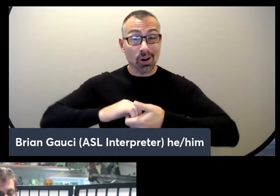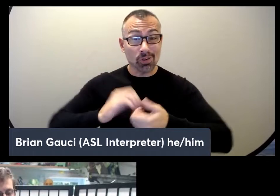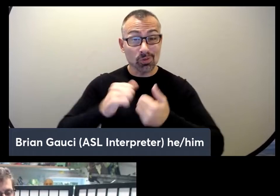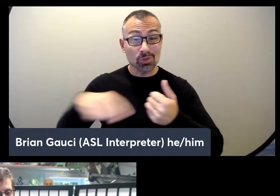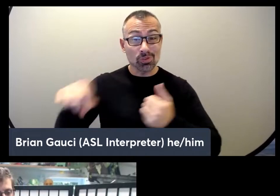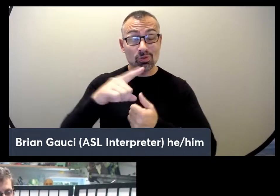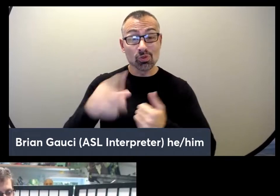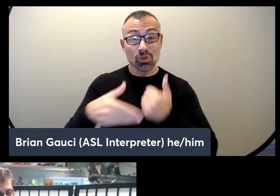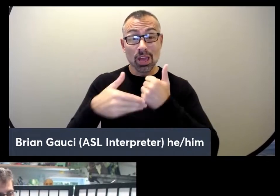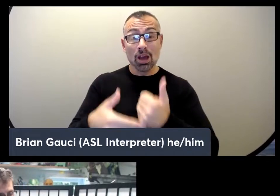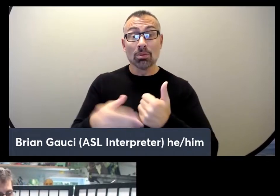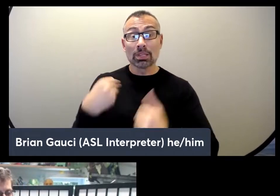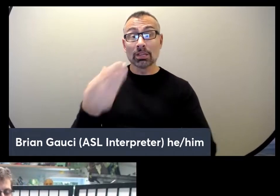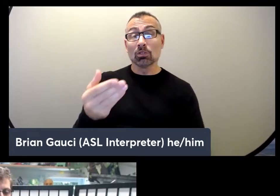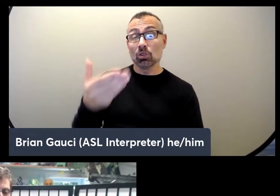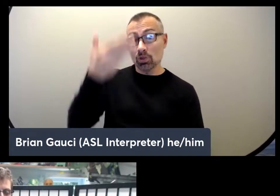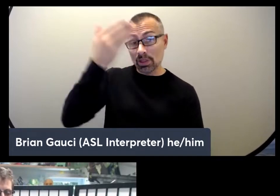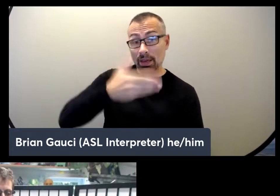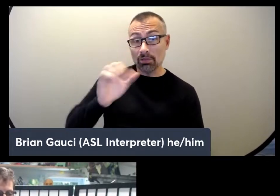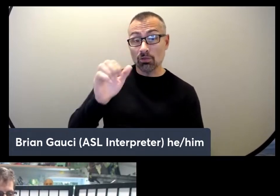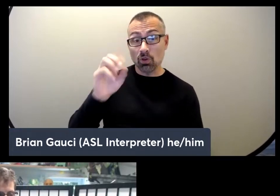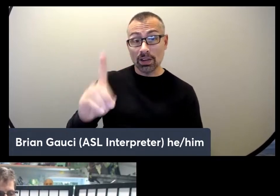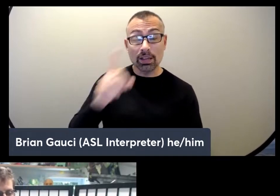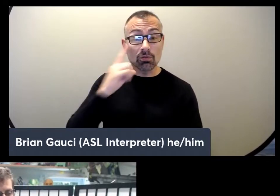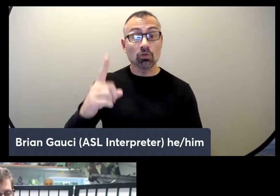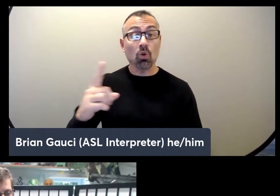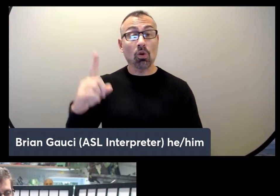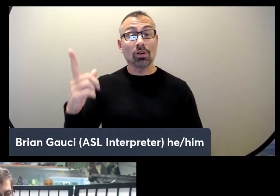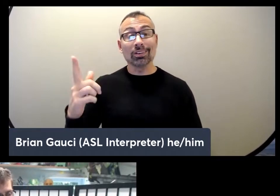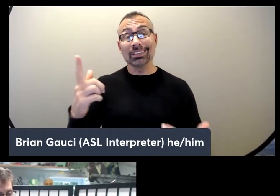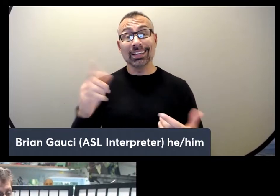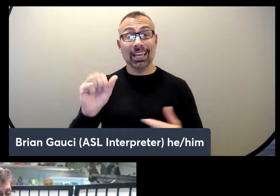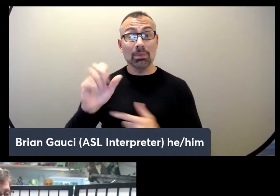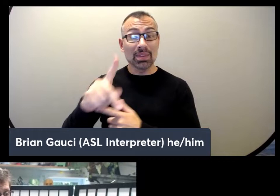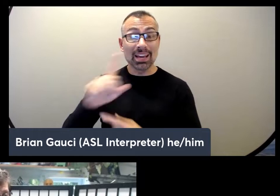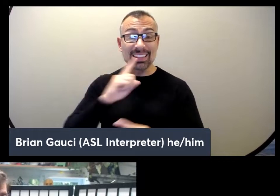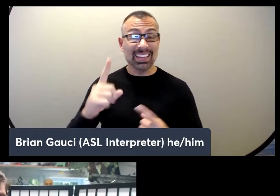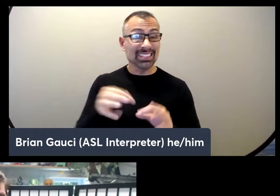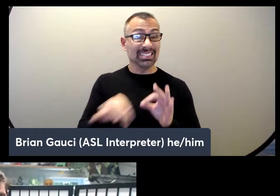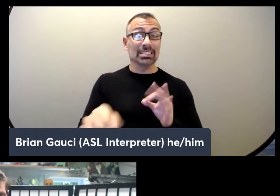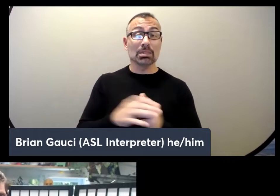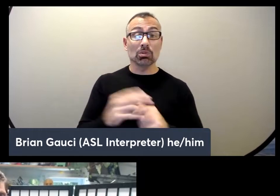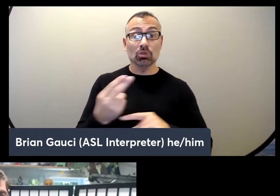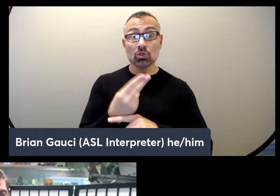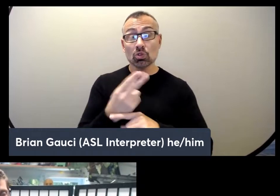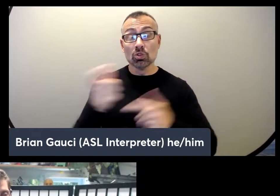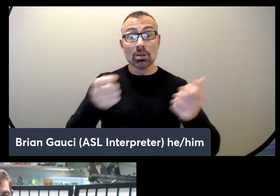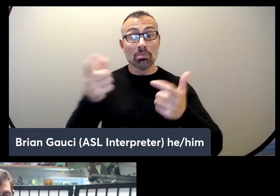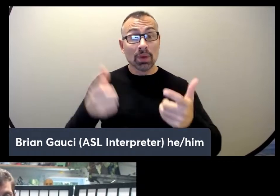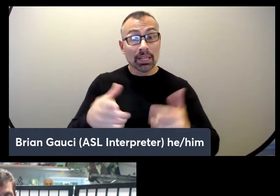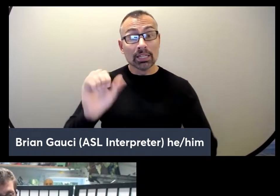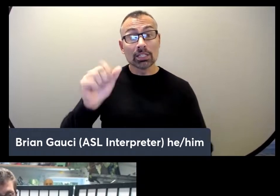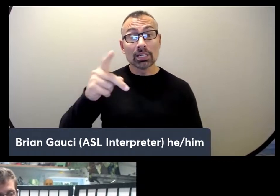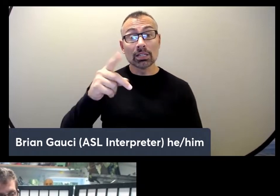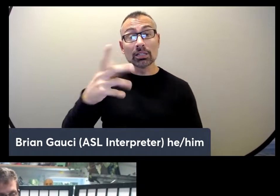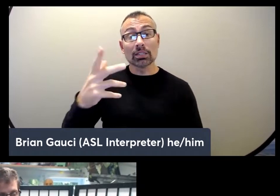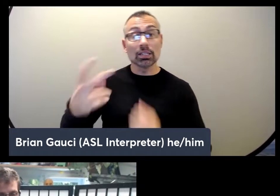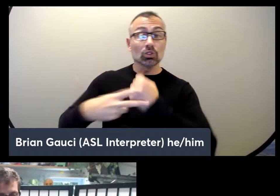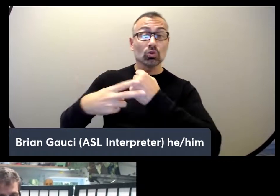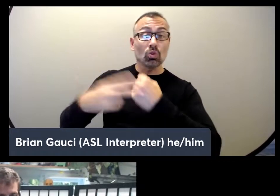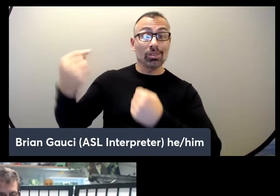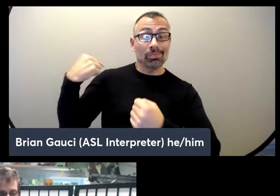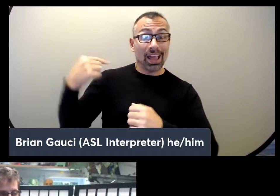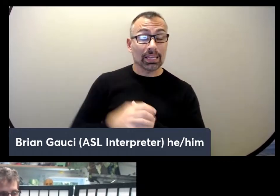end or simplified APIs to manage a decentralized storage backend. So you as a developer don't have to think about that, right?